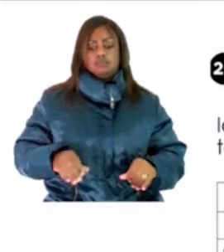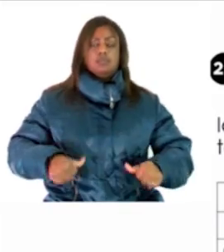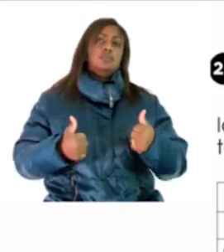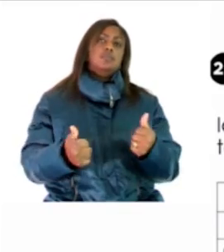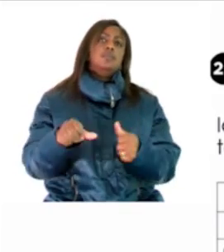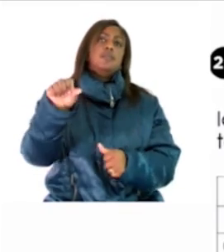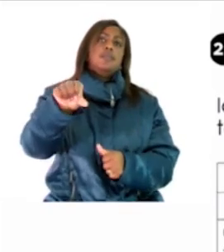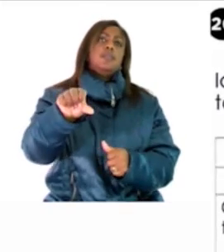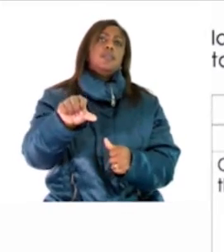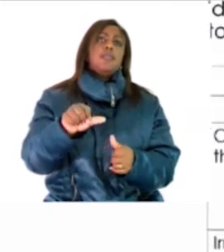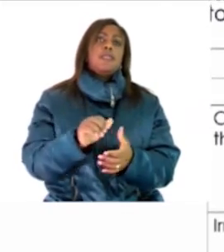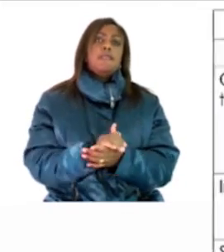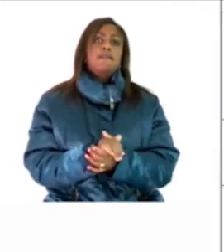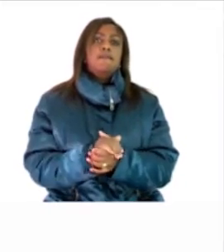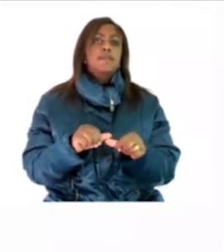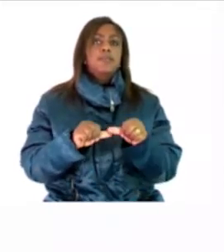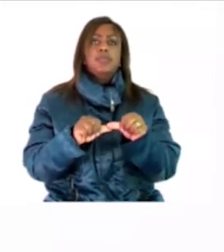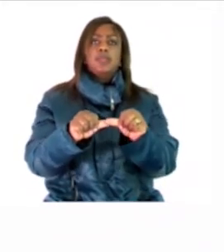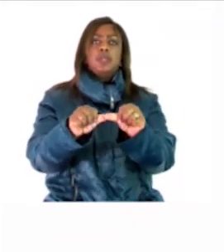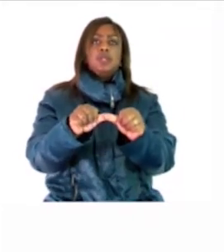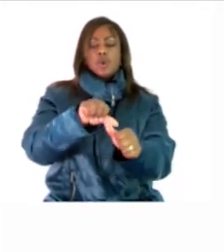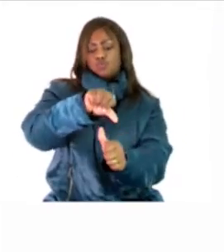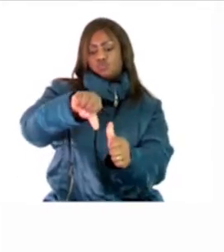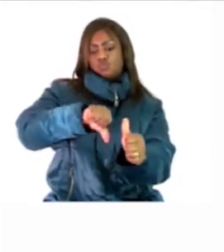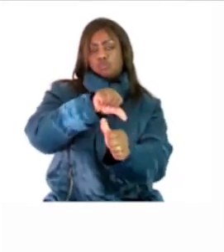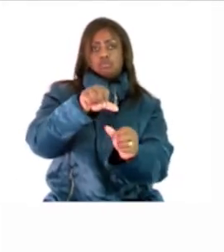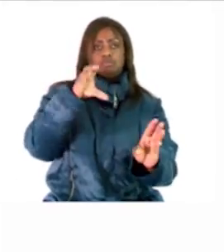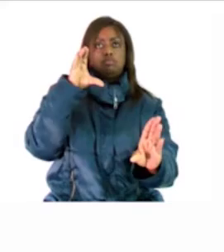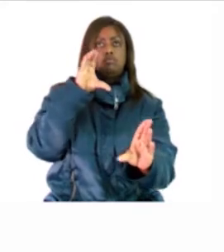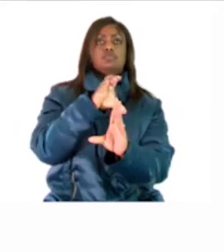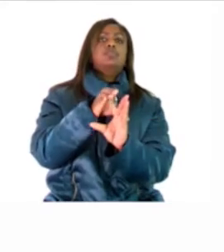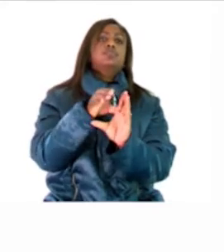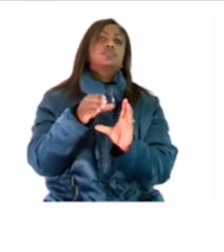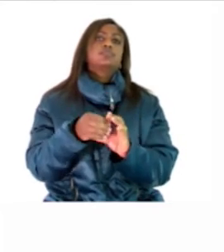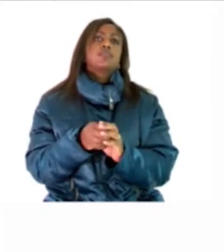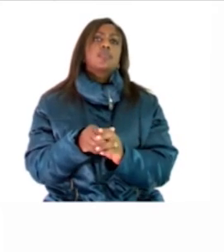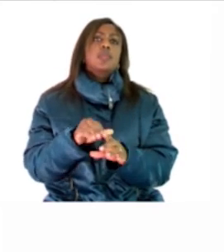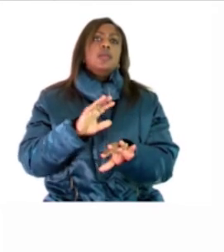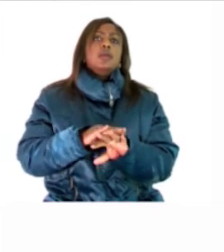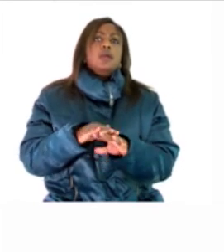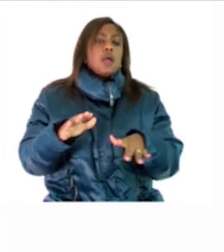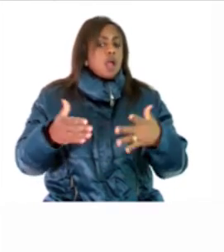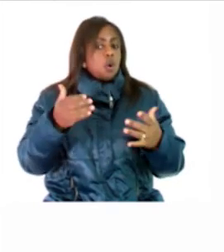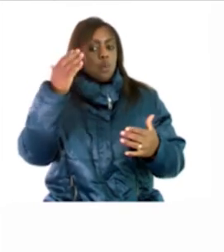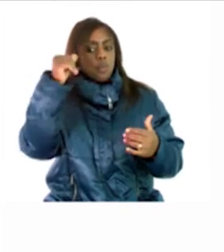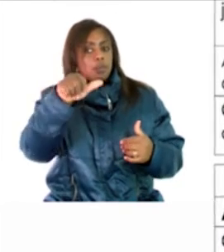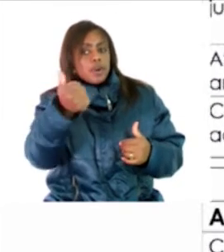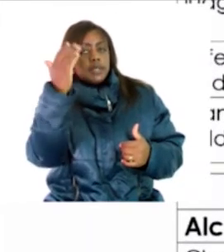beings. We are moving to social effects. Social effects is about how us